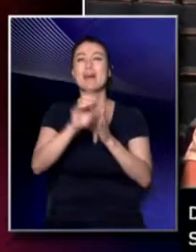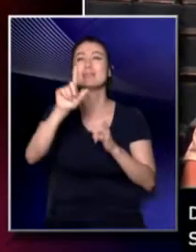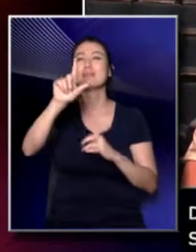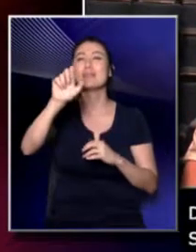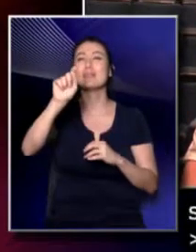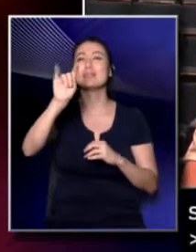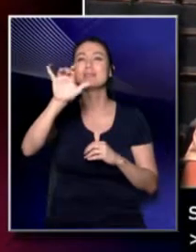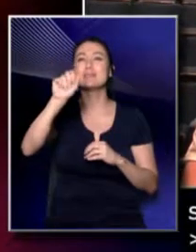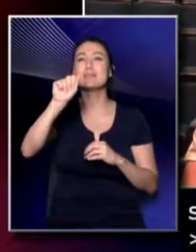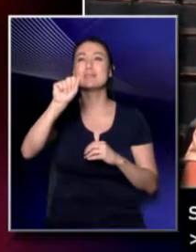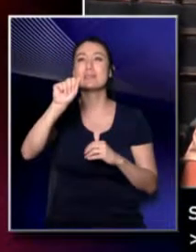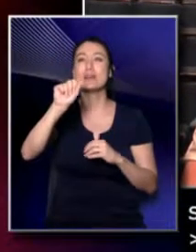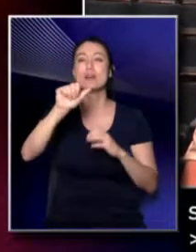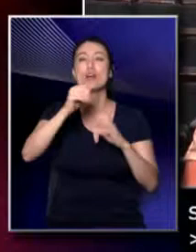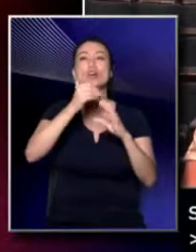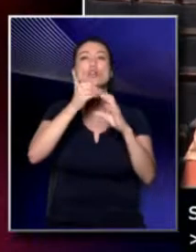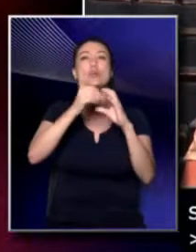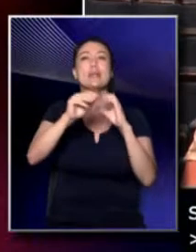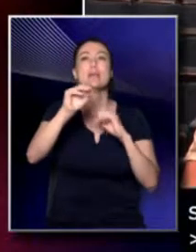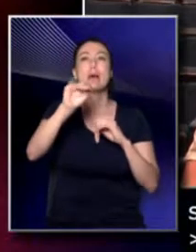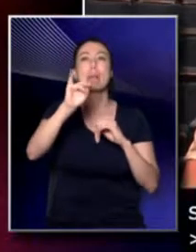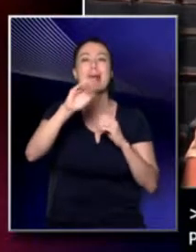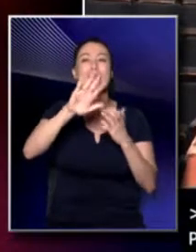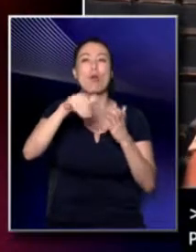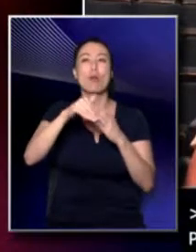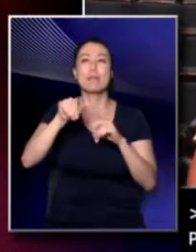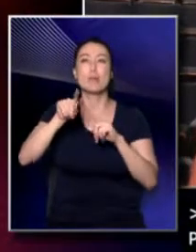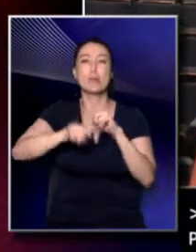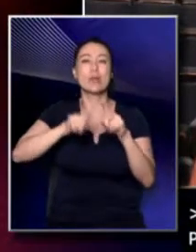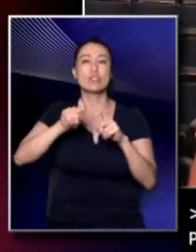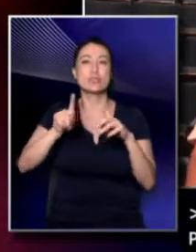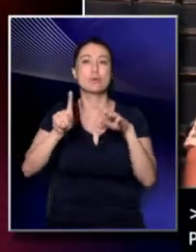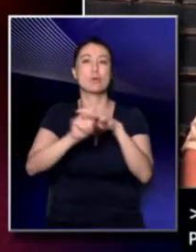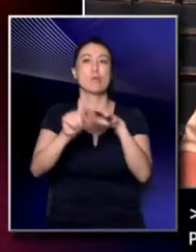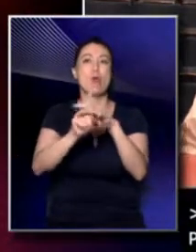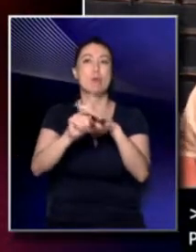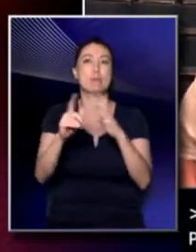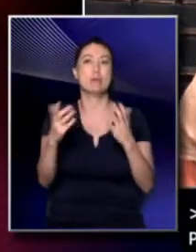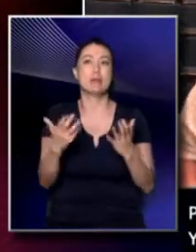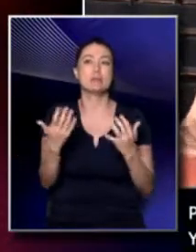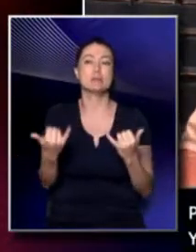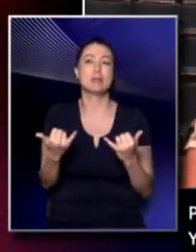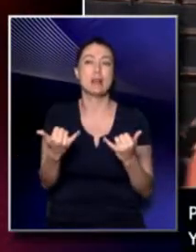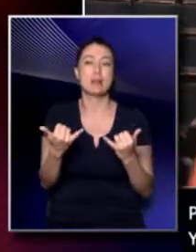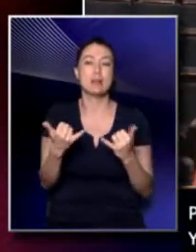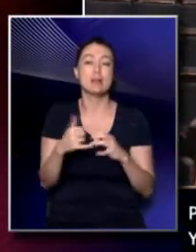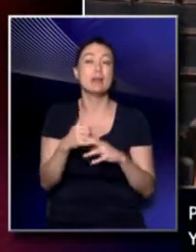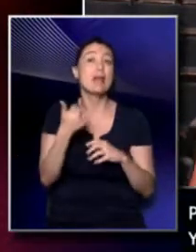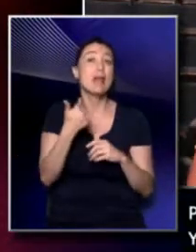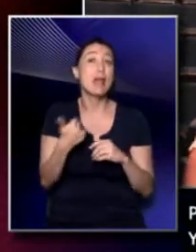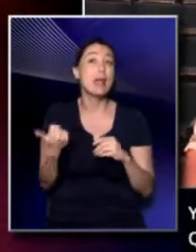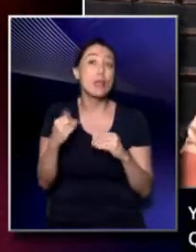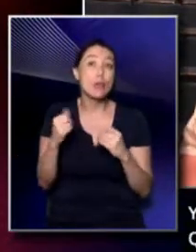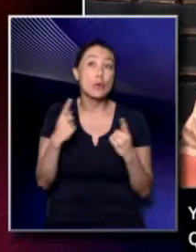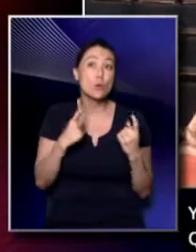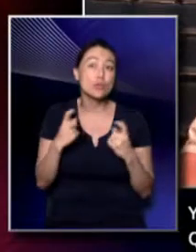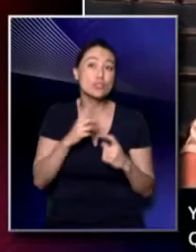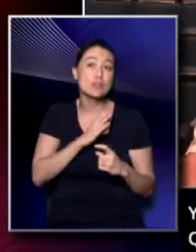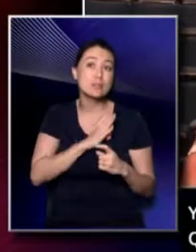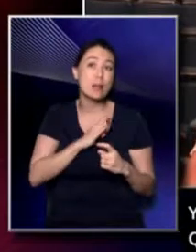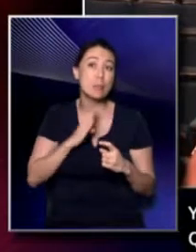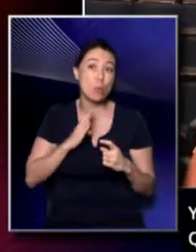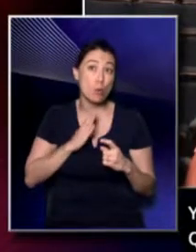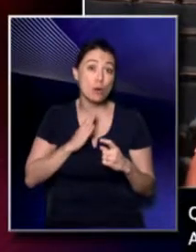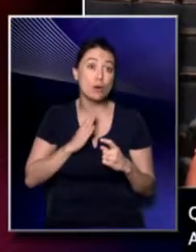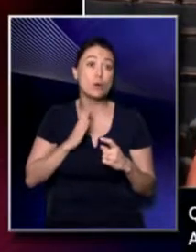to email Mike all of the questions that were brought up here today, And then any other questions that board members are going to send them